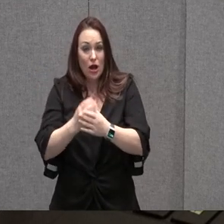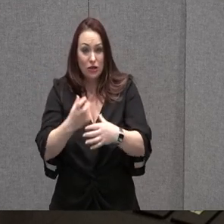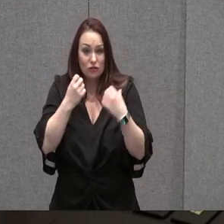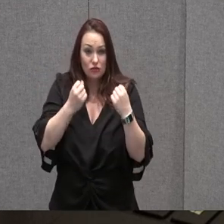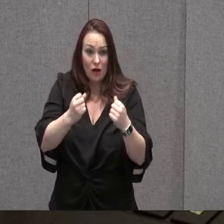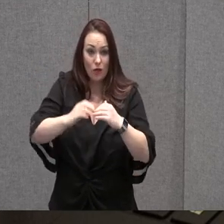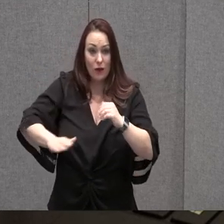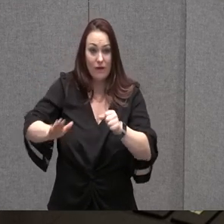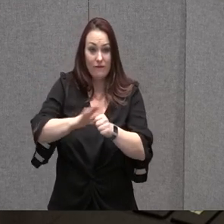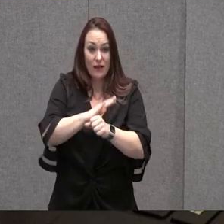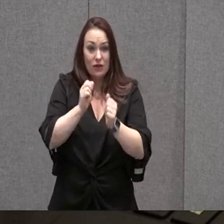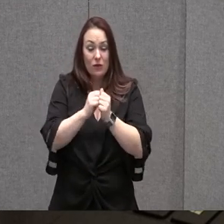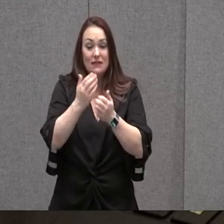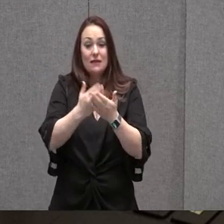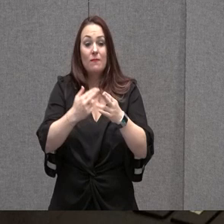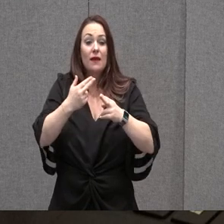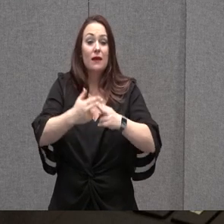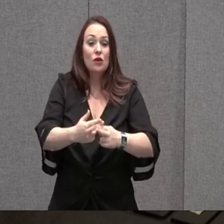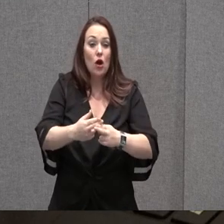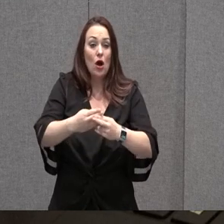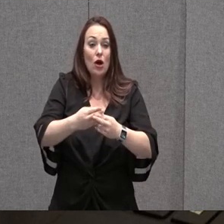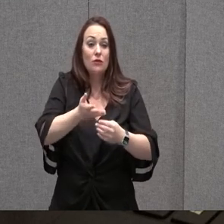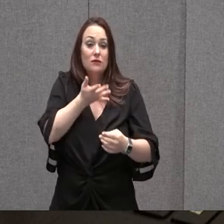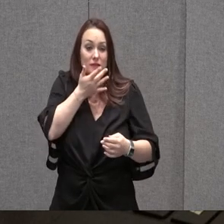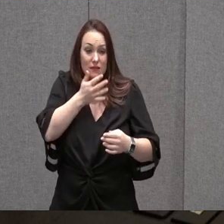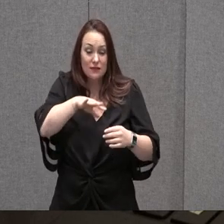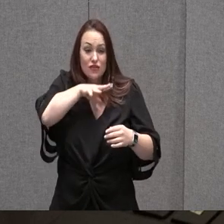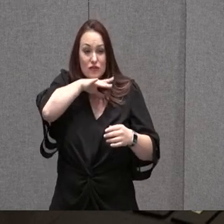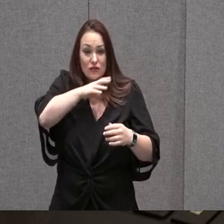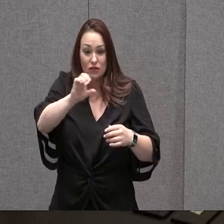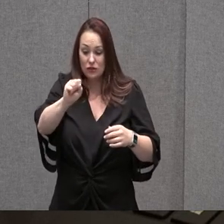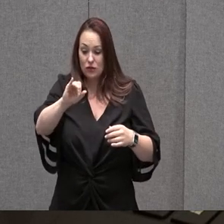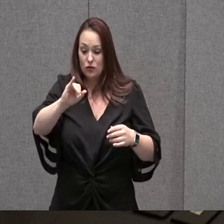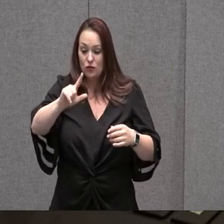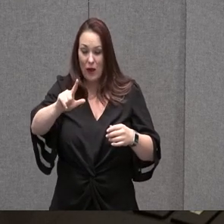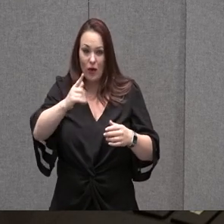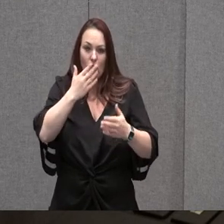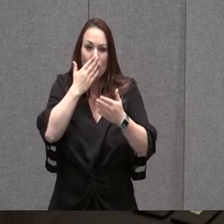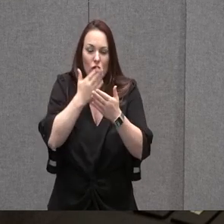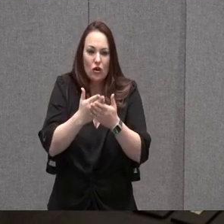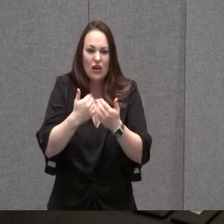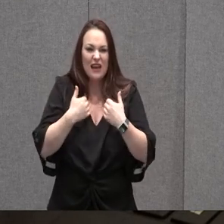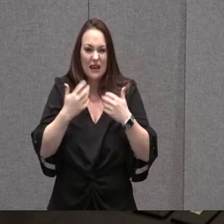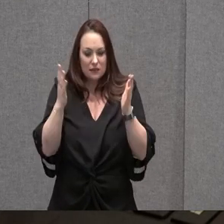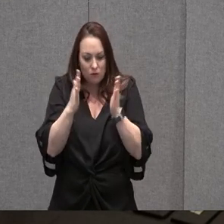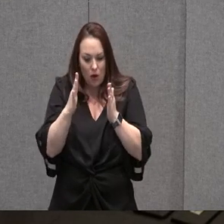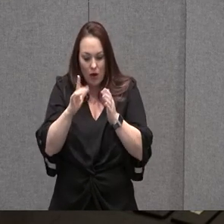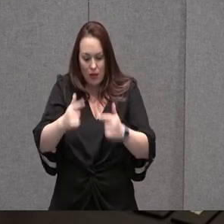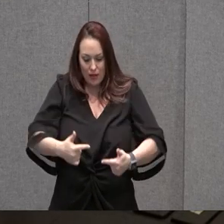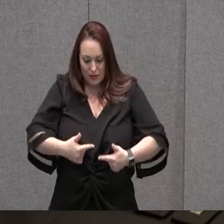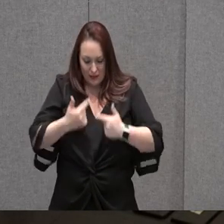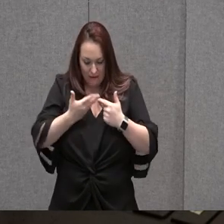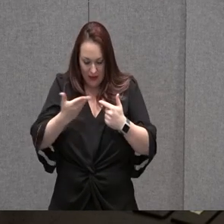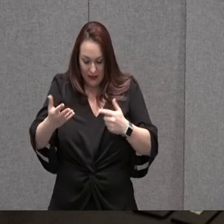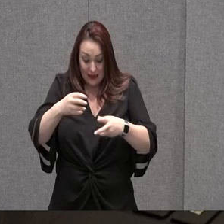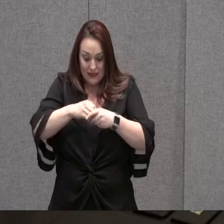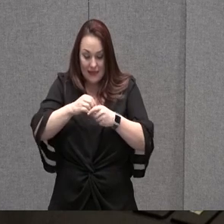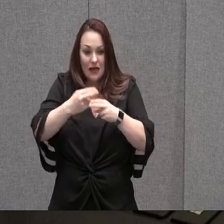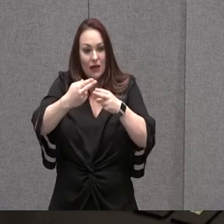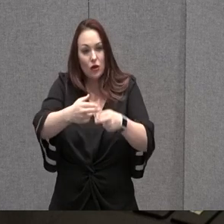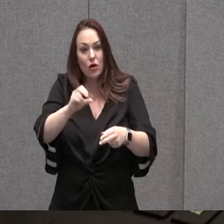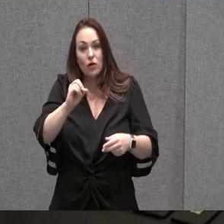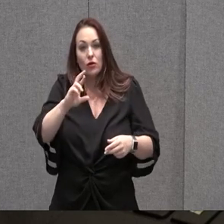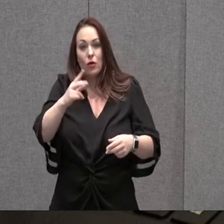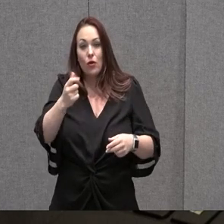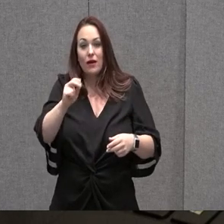something called soil. Good soil, which includes a bunch of tiny living things called organisms. And